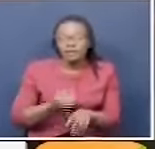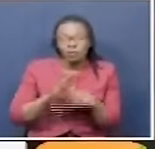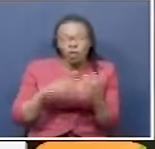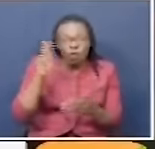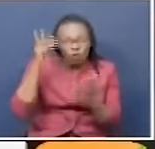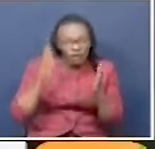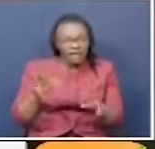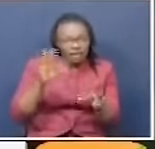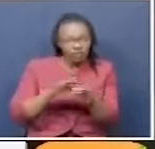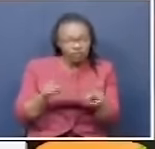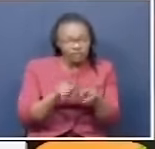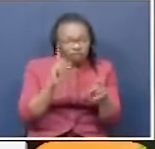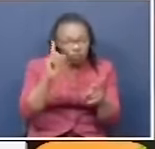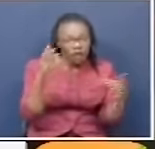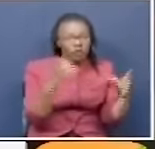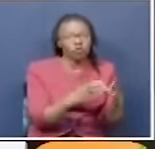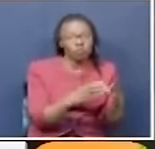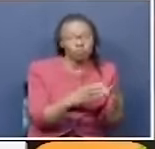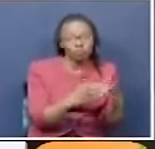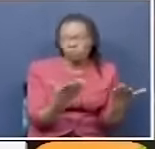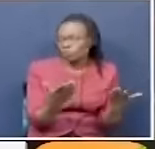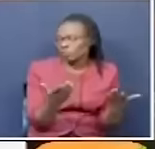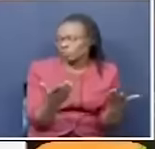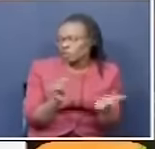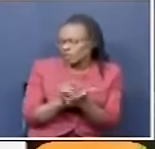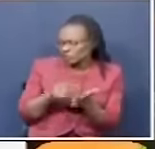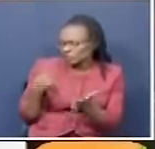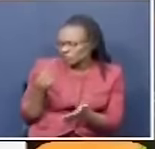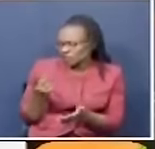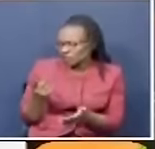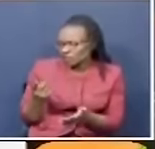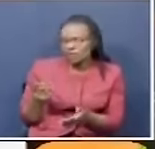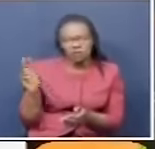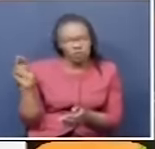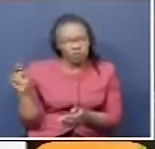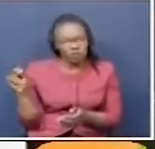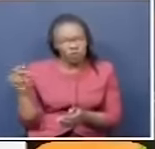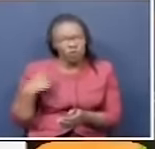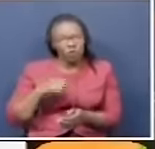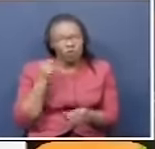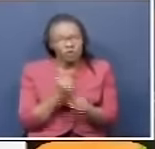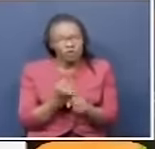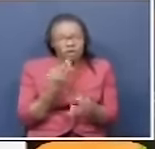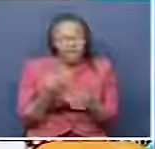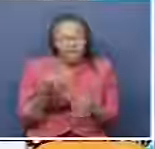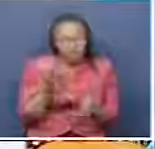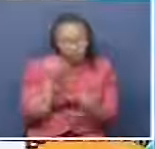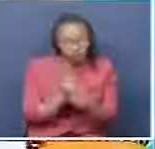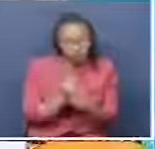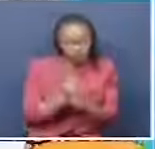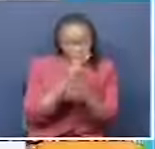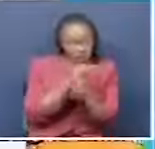is the assumption you're making. No. That is the assumption you're making. See, we're doing a theory here. And we're saying, if you're going to do the mathematics, remember we're doing arithmetic